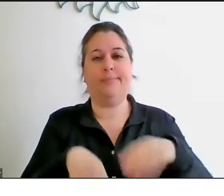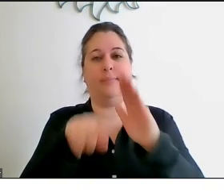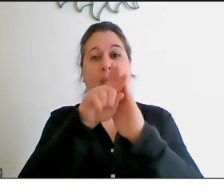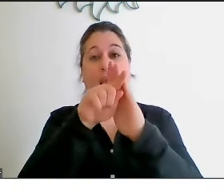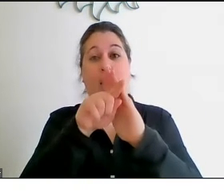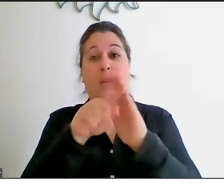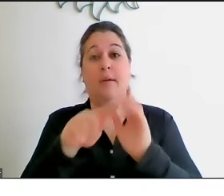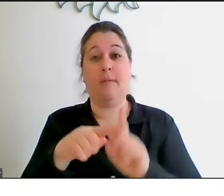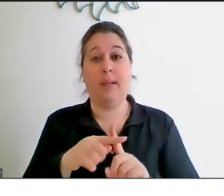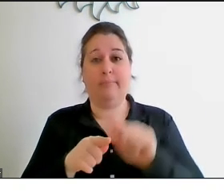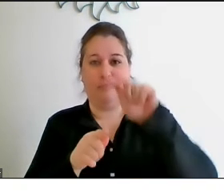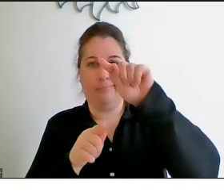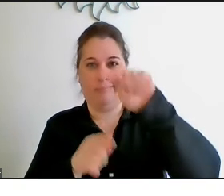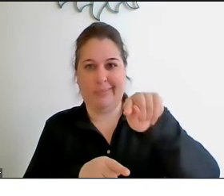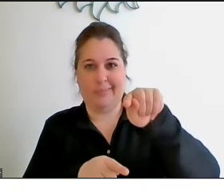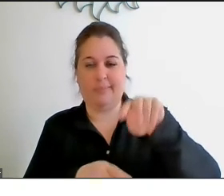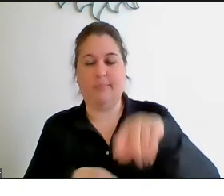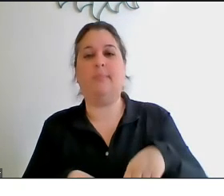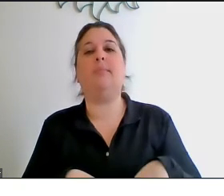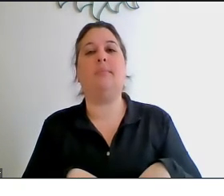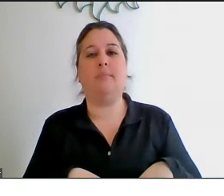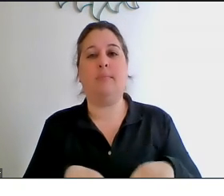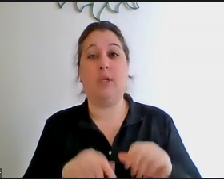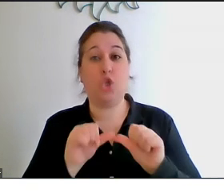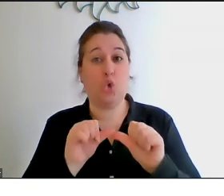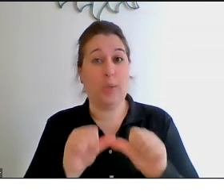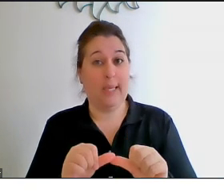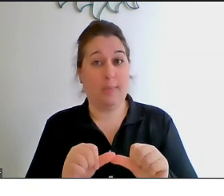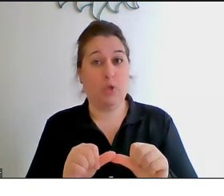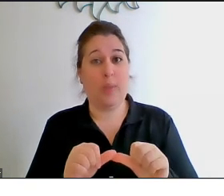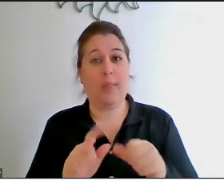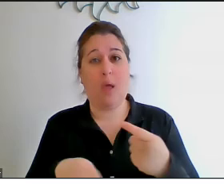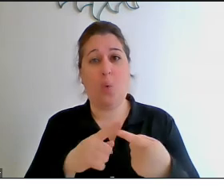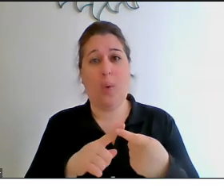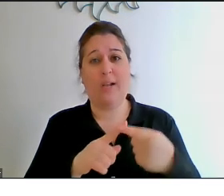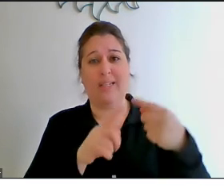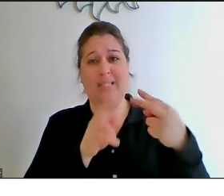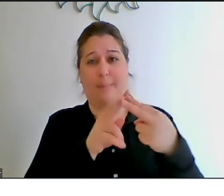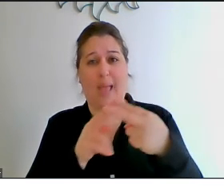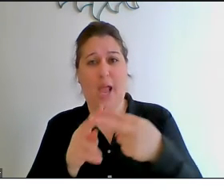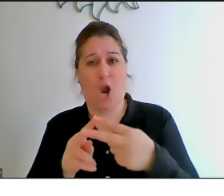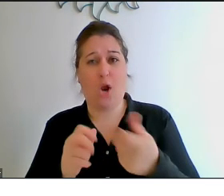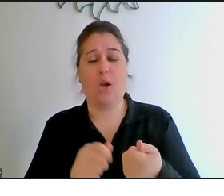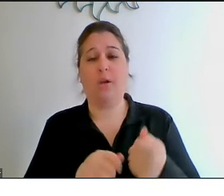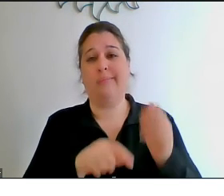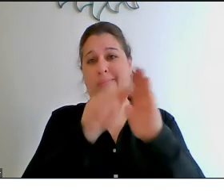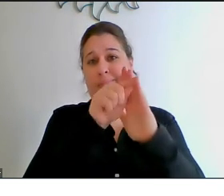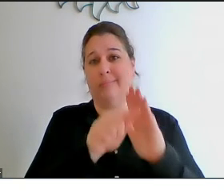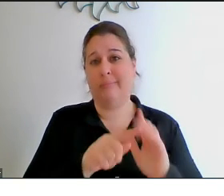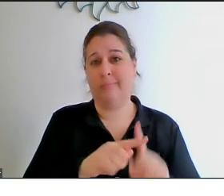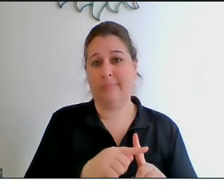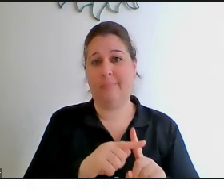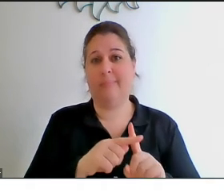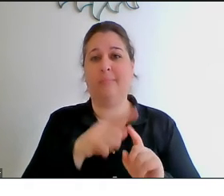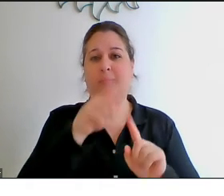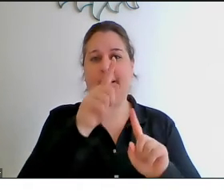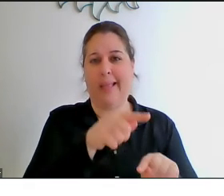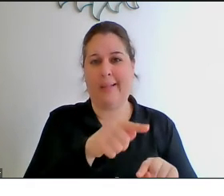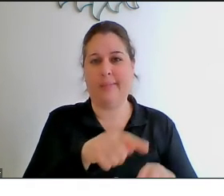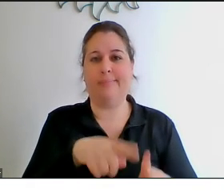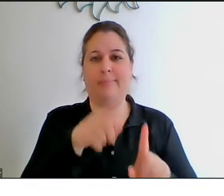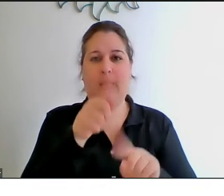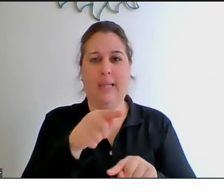Cancel, cancel. Ooh, there's nothing left. I have nothing left to cancel. I just have this 1 positive. So I have